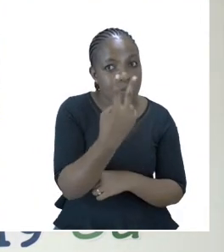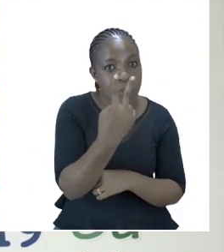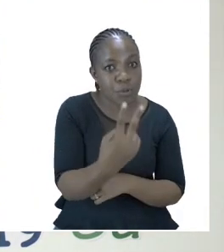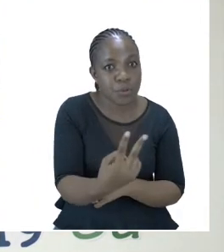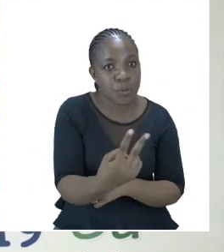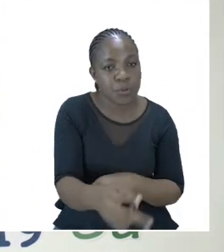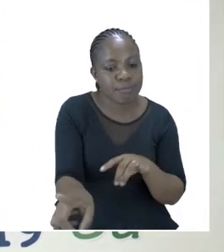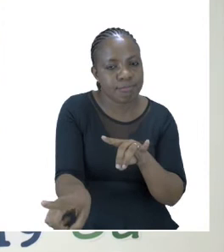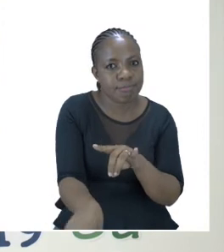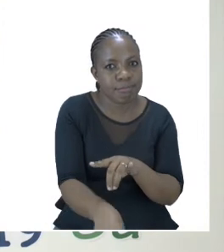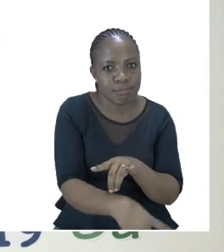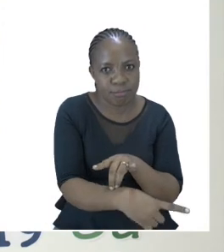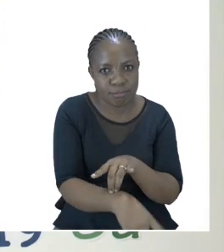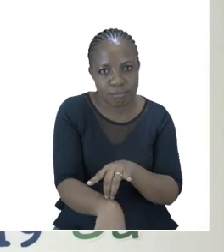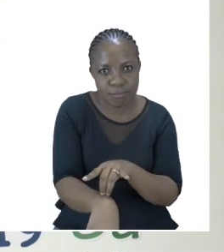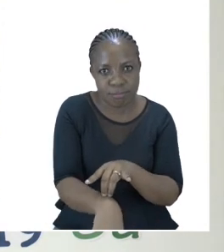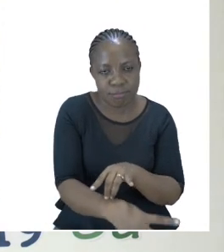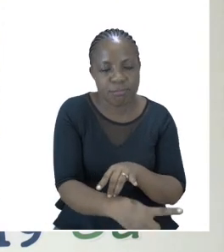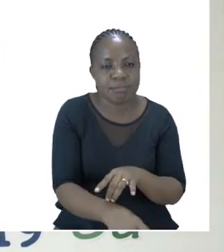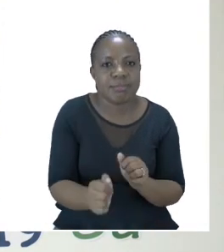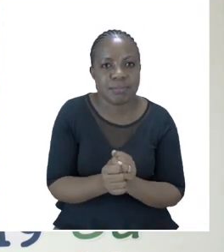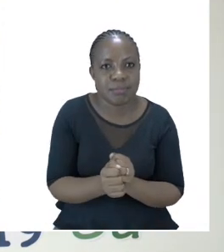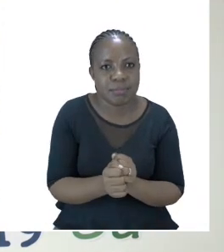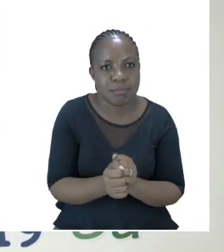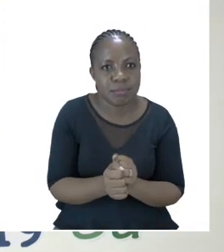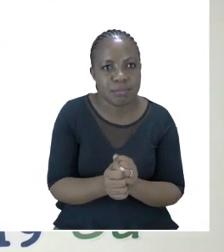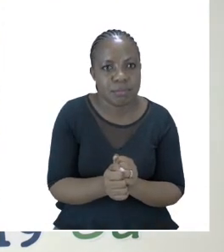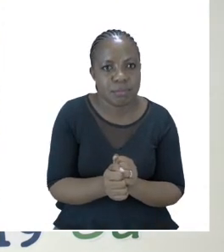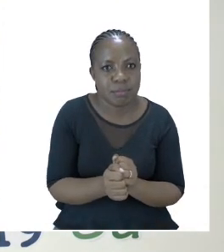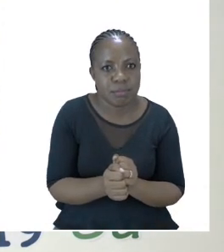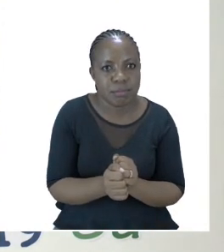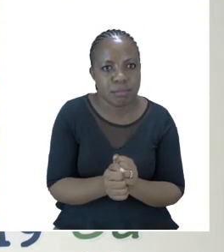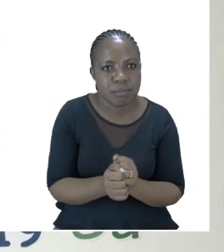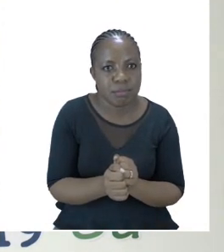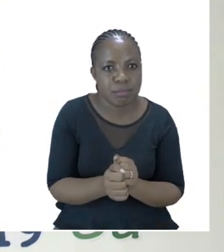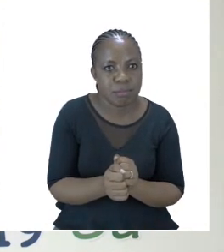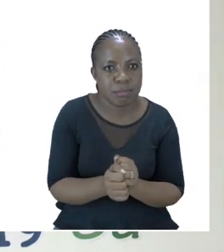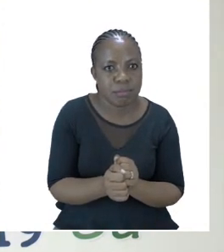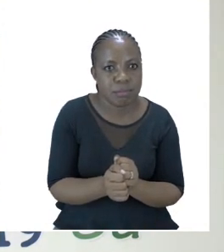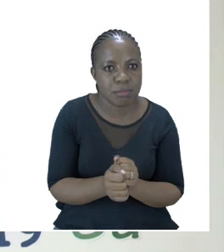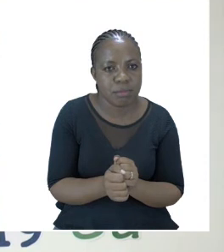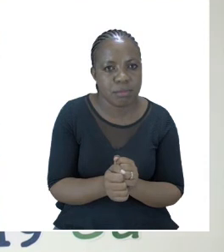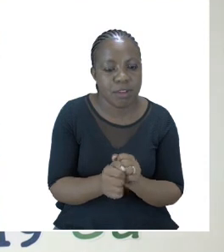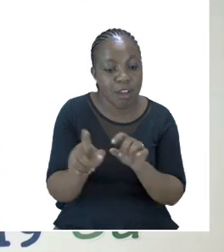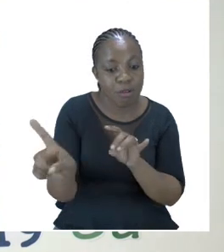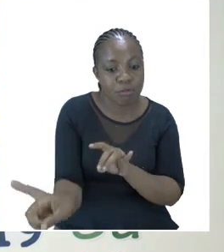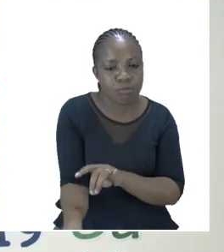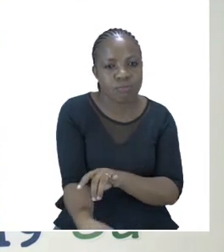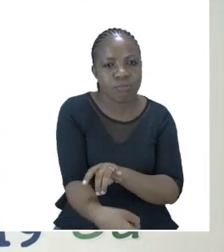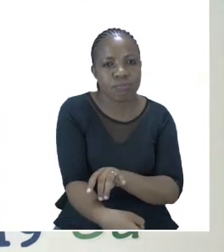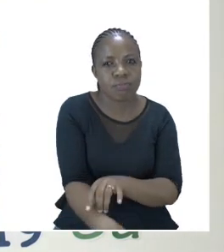2 elephants. Let us make the sound of an elephant. Ooh.